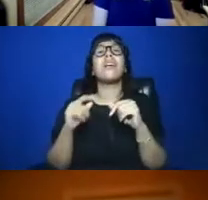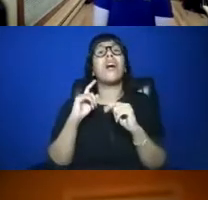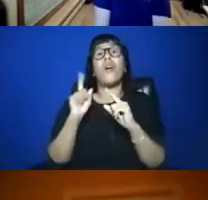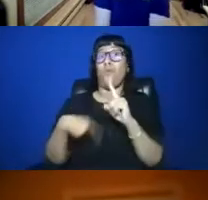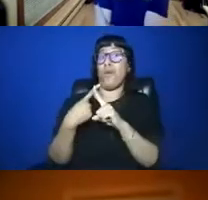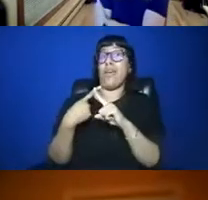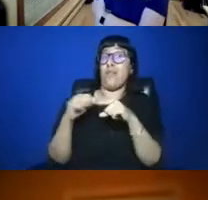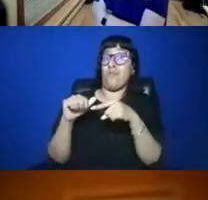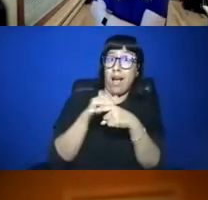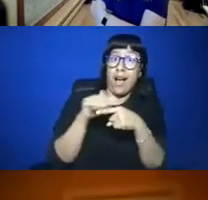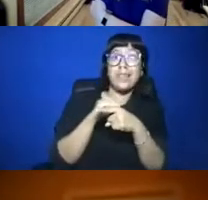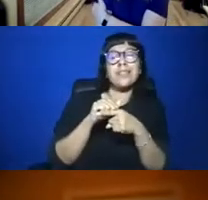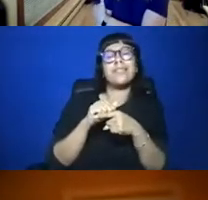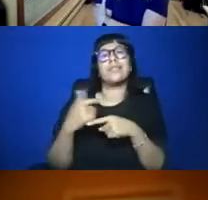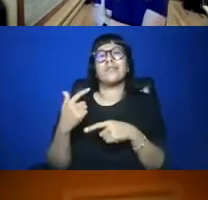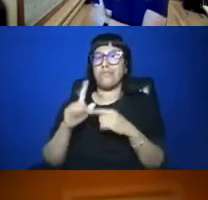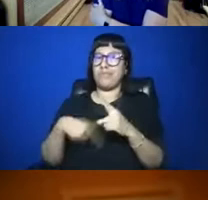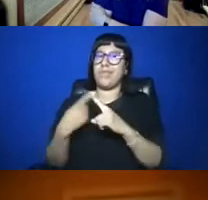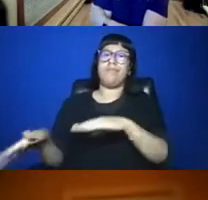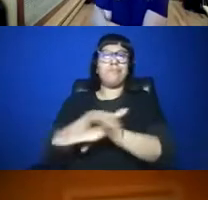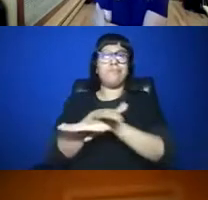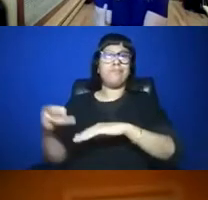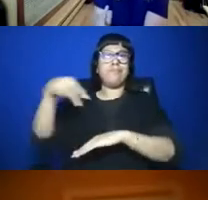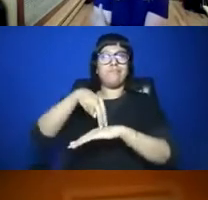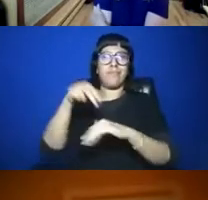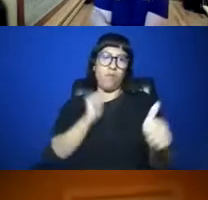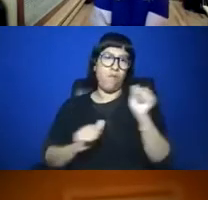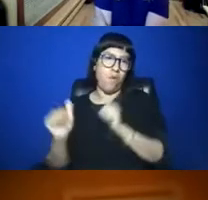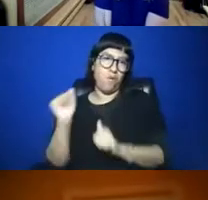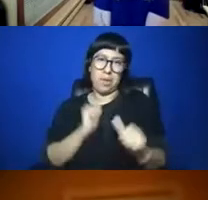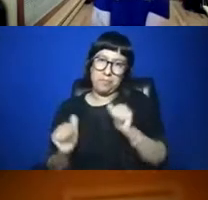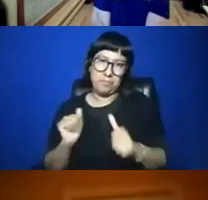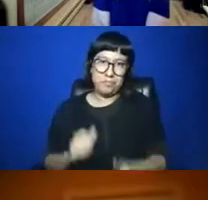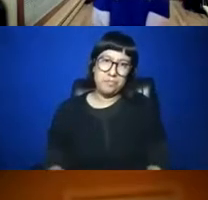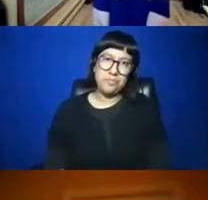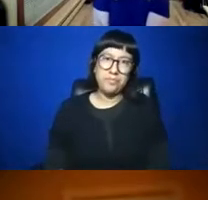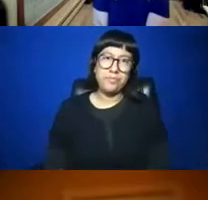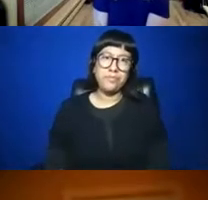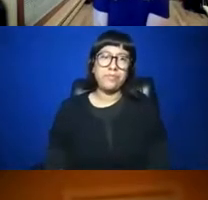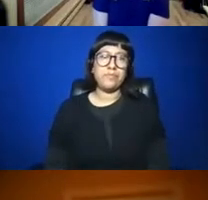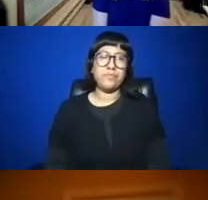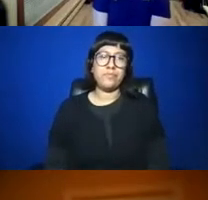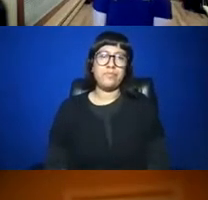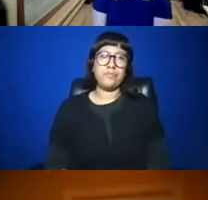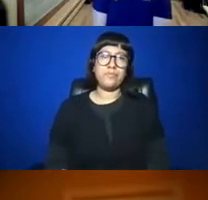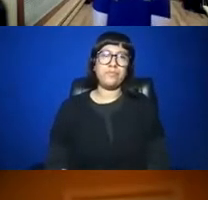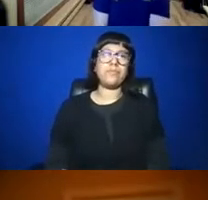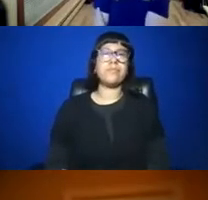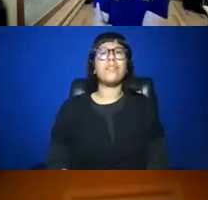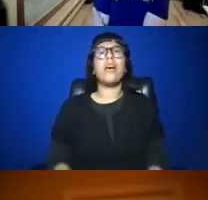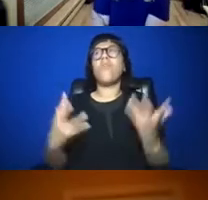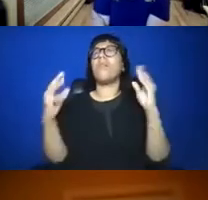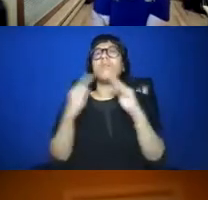music. So that's why I'm trying. I want a freedom, you